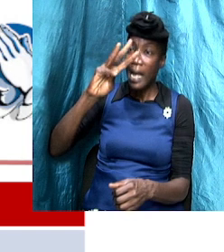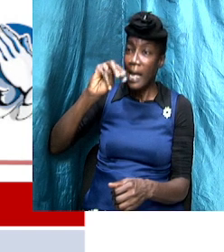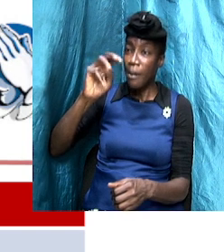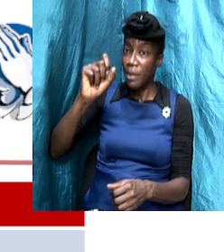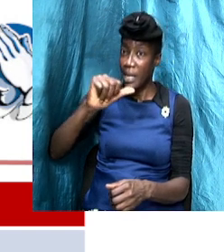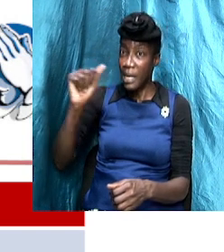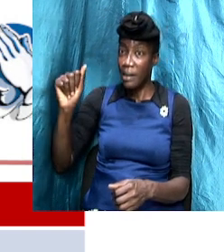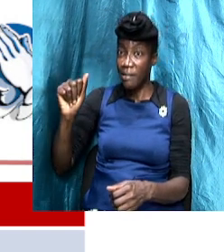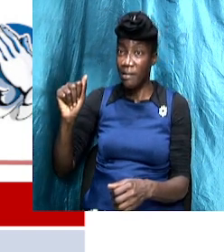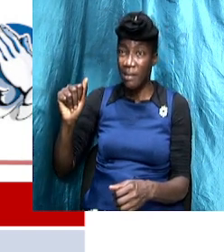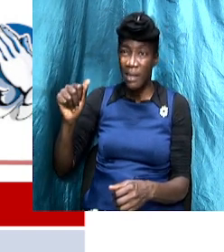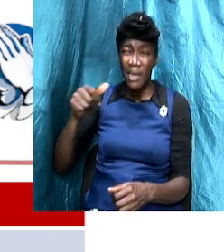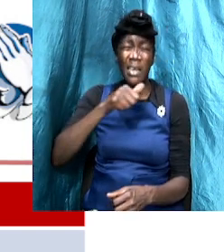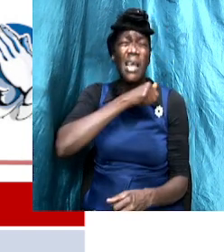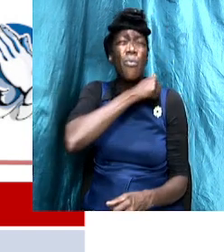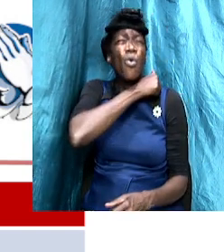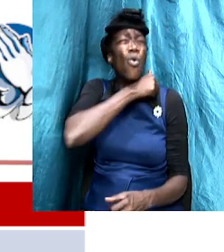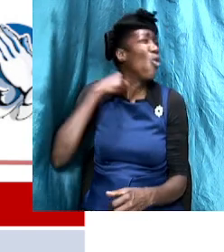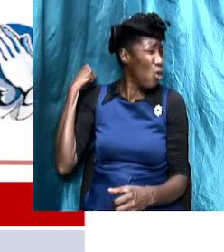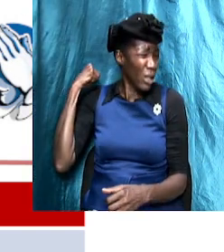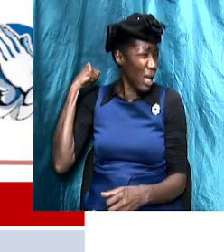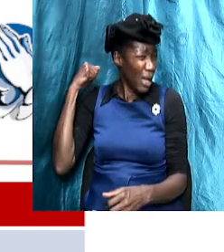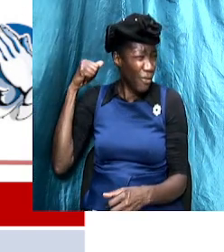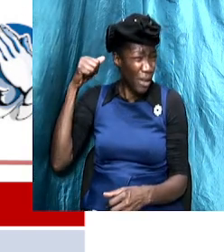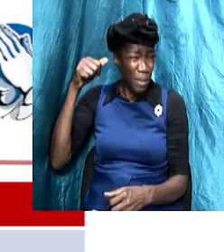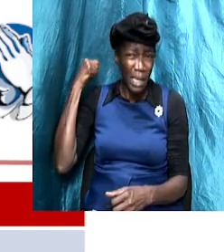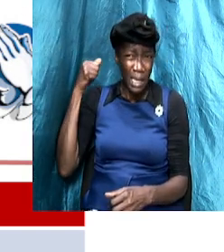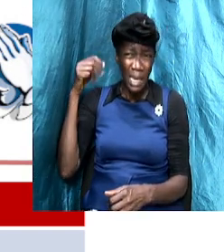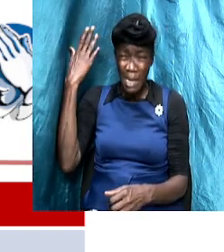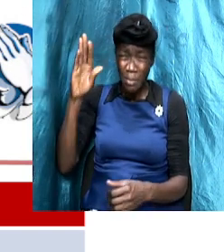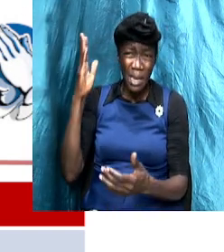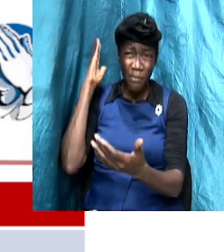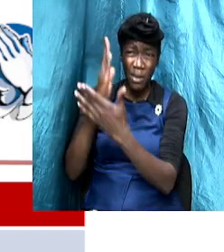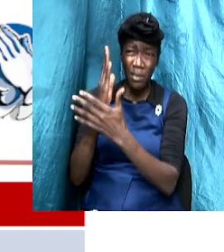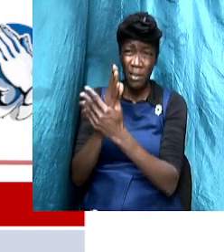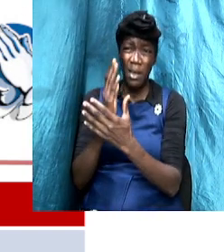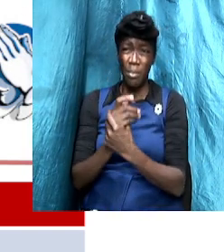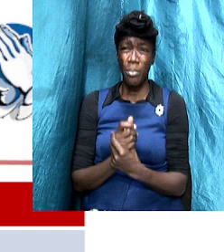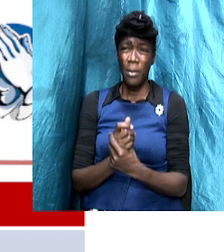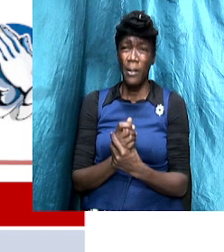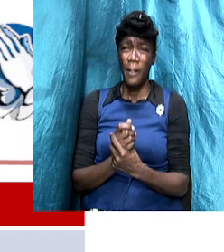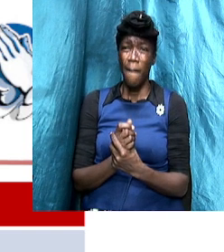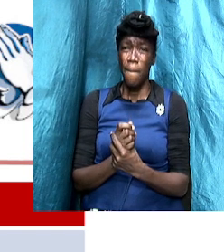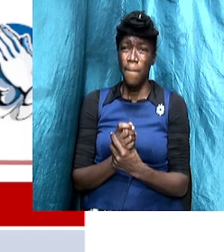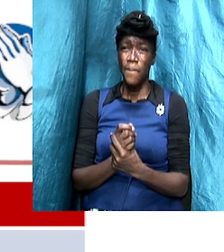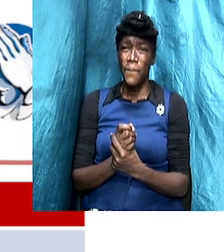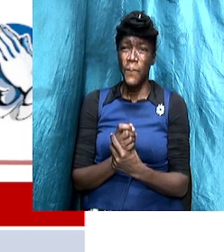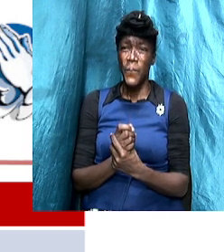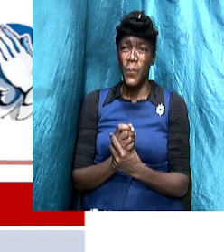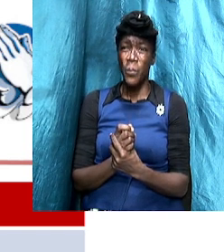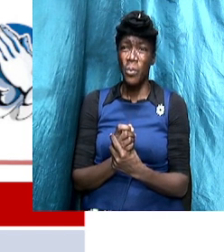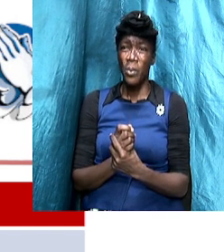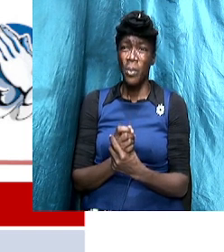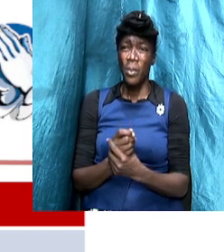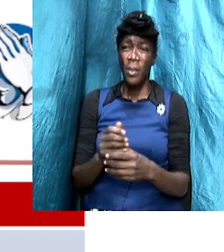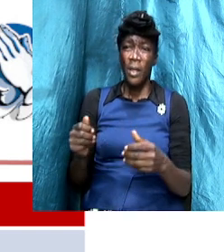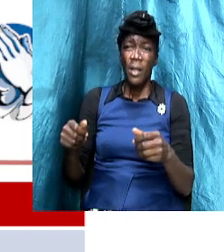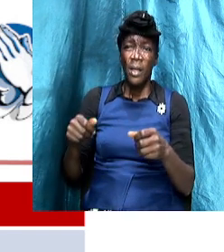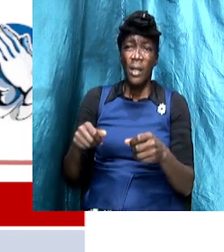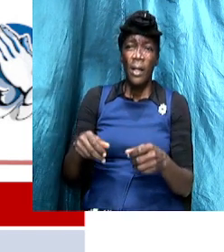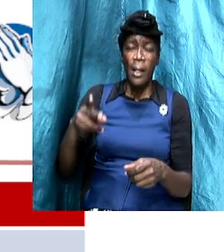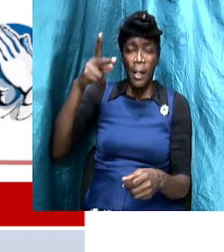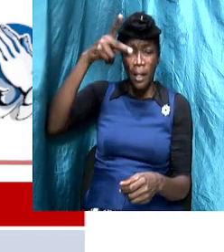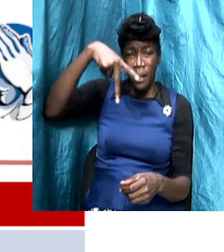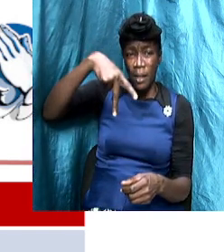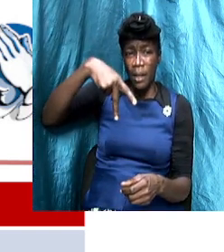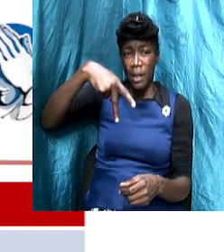head. But it never stopped. When it cost these men their lives. Philip was beaten